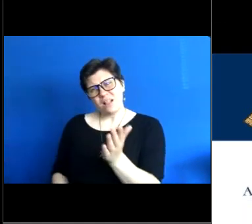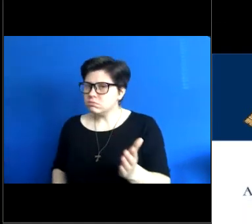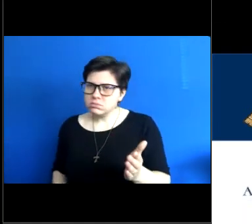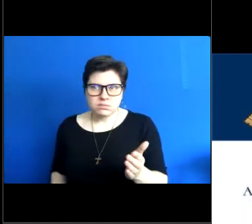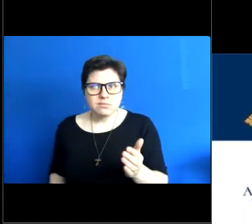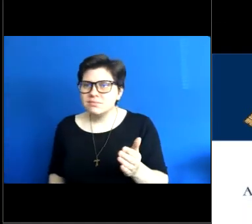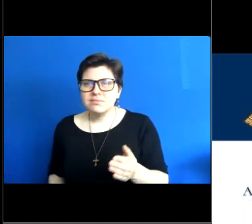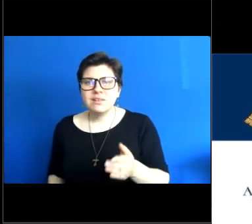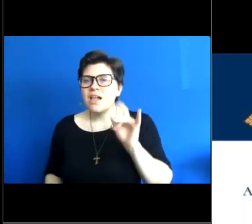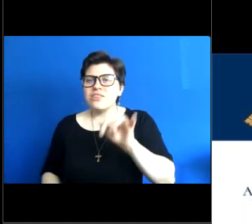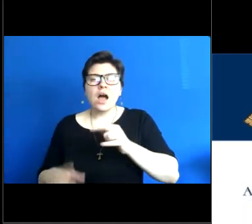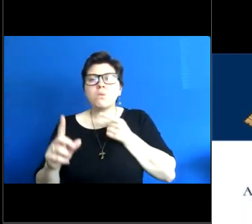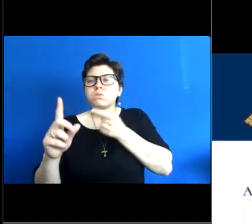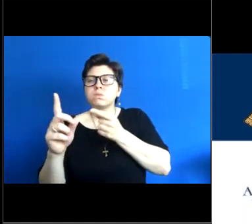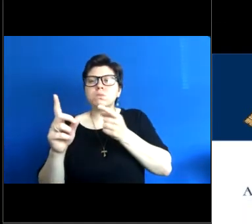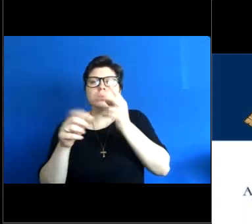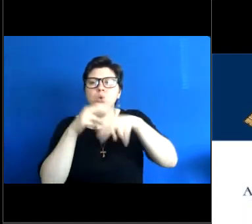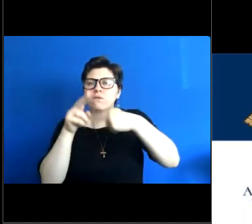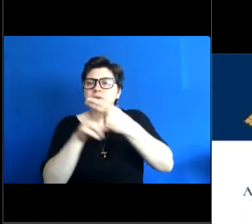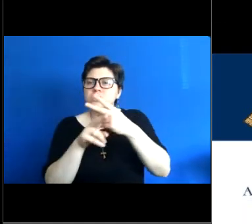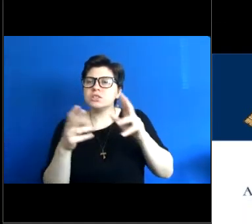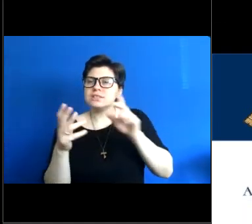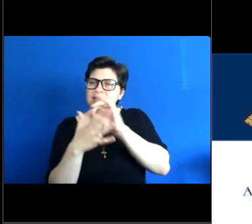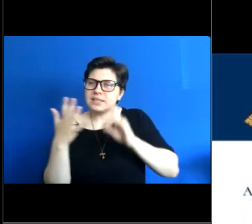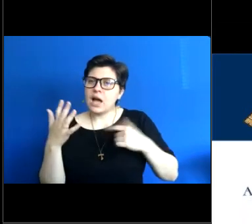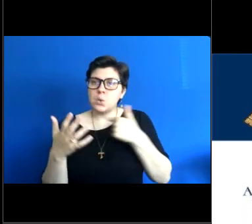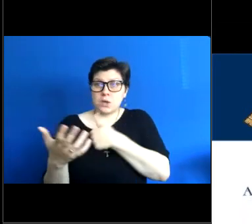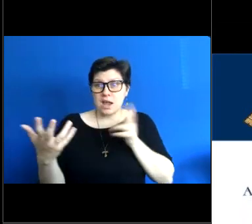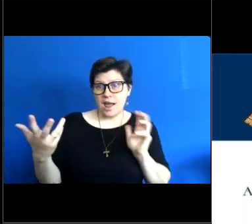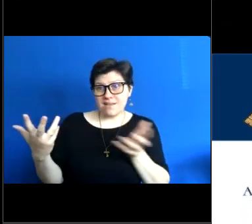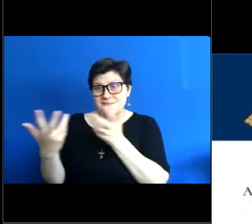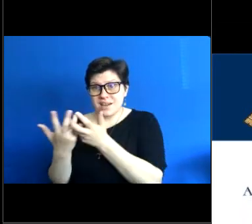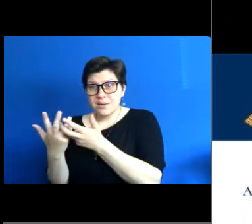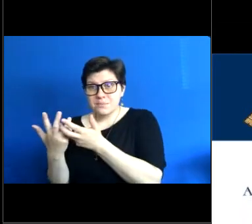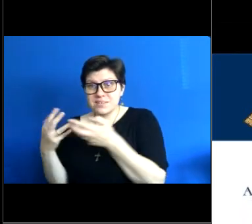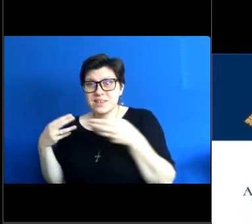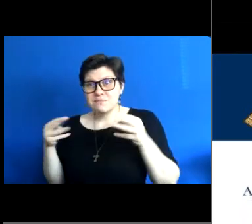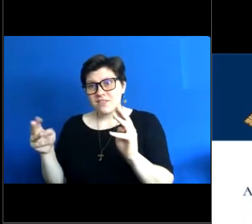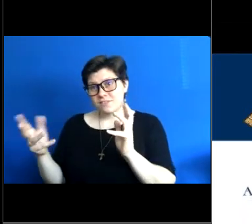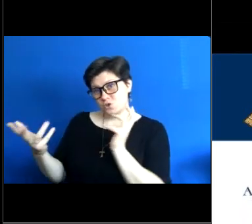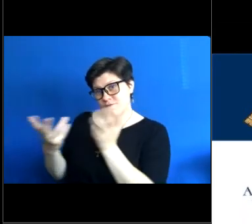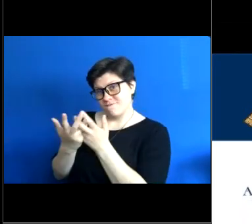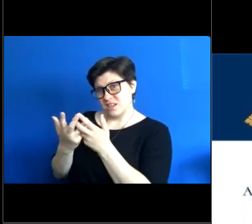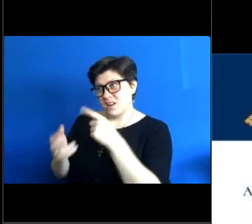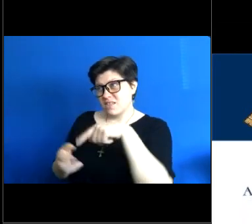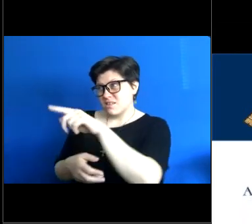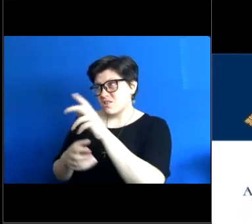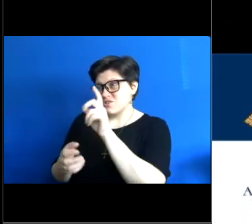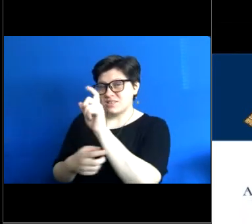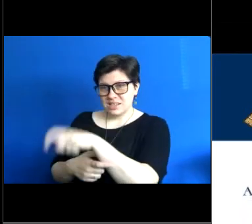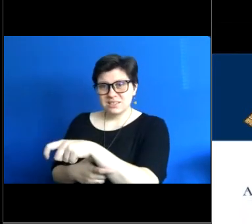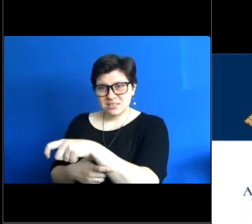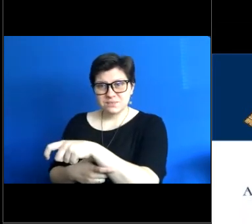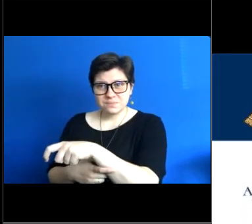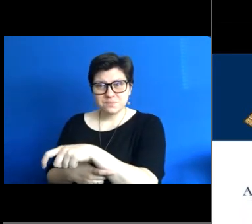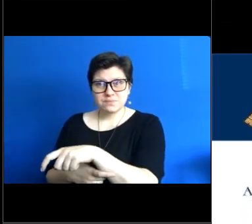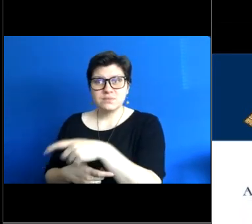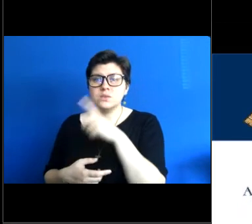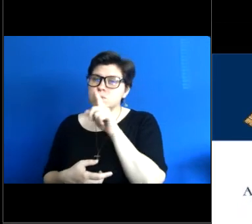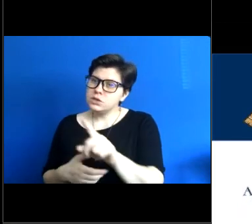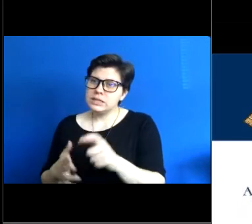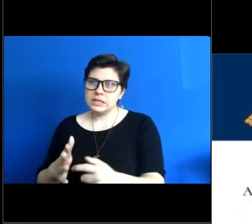universal design is that we are adapting our methods to fit the needs of the child before us. And so we really need